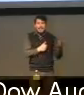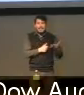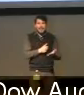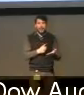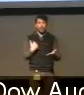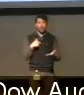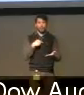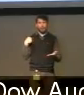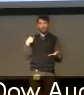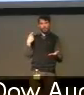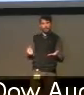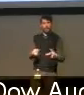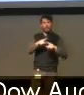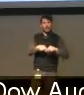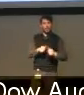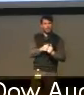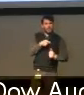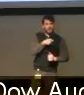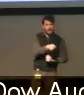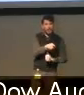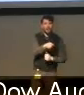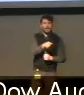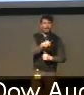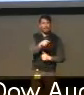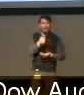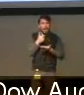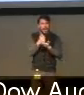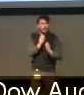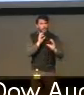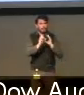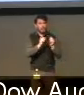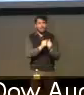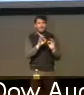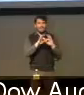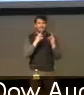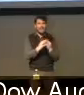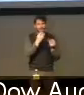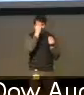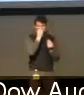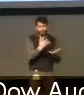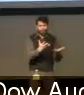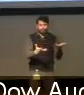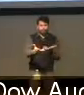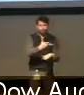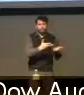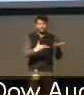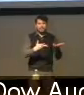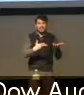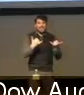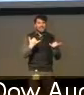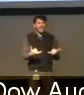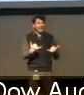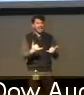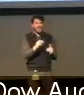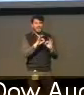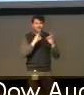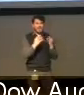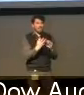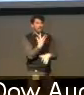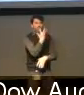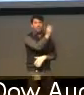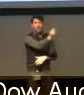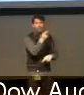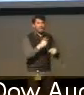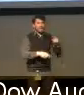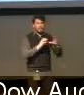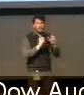feel better when we're able to communicate with family members. And not being able to do that is a real strain on us, as providers